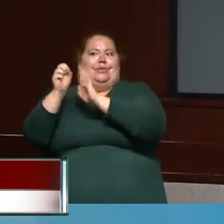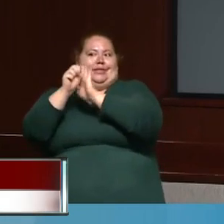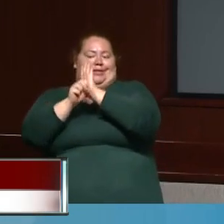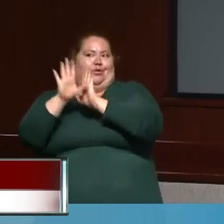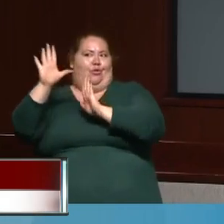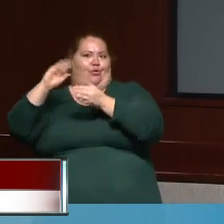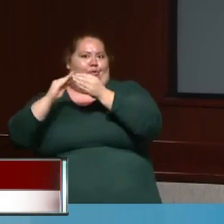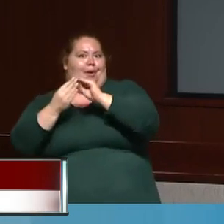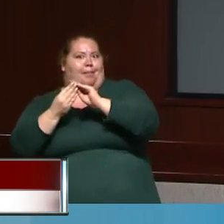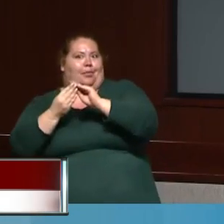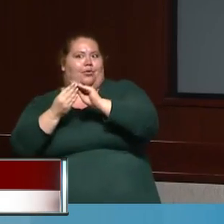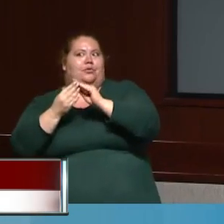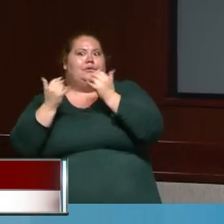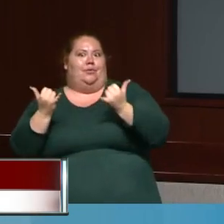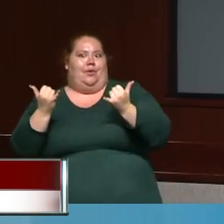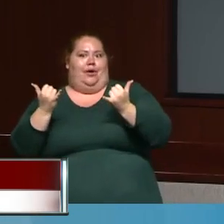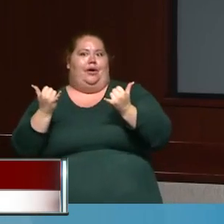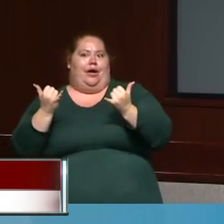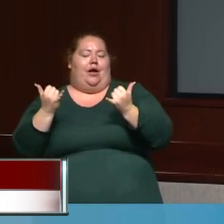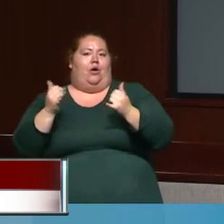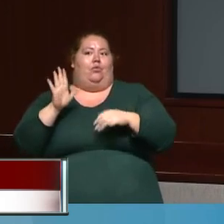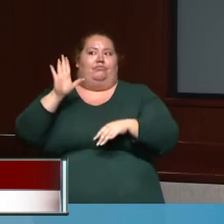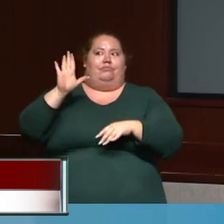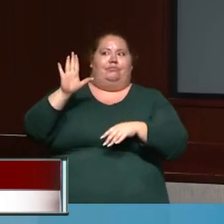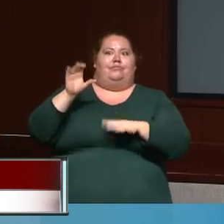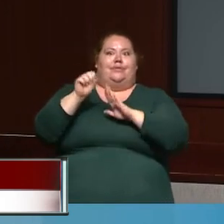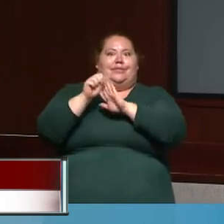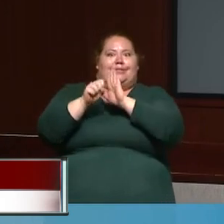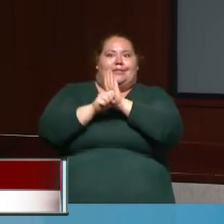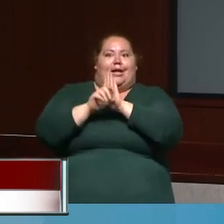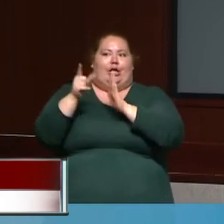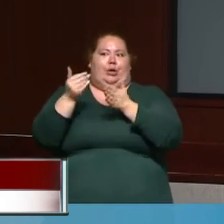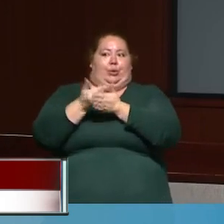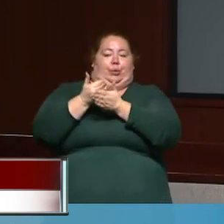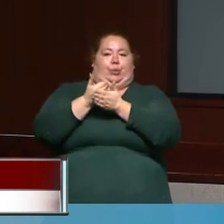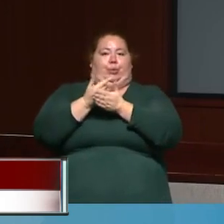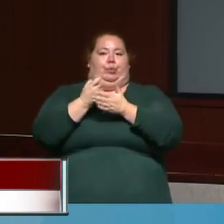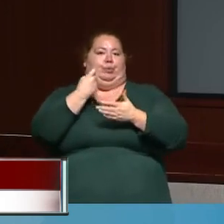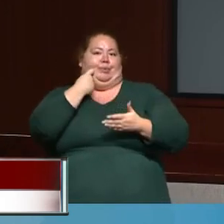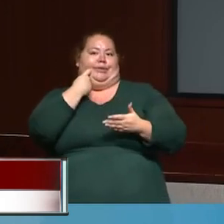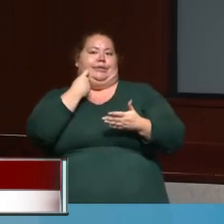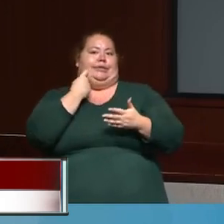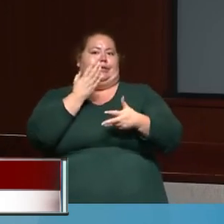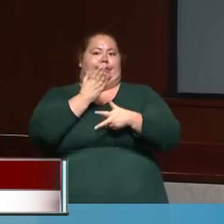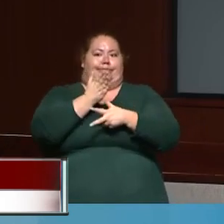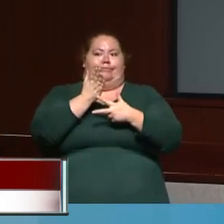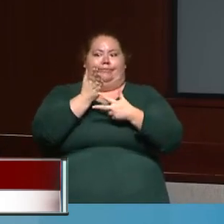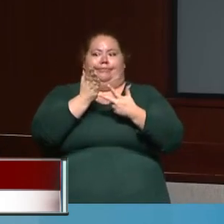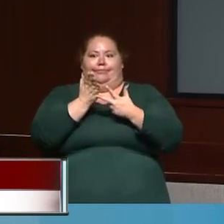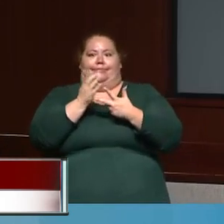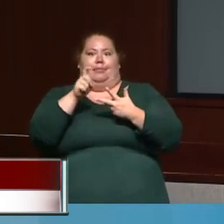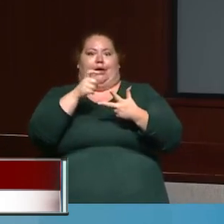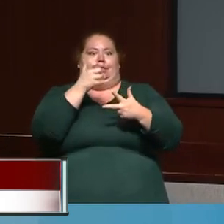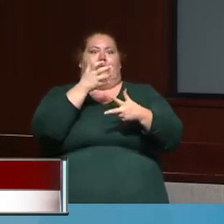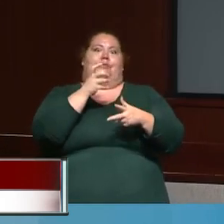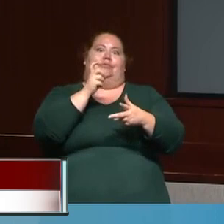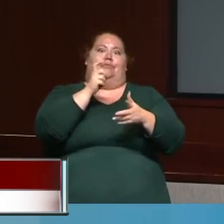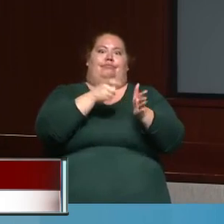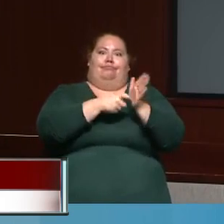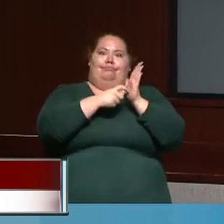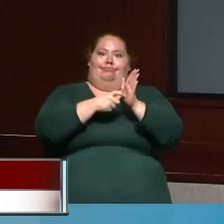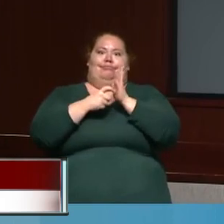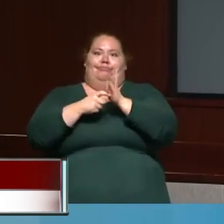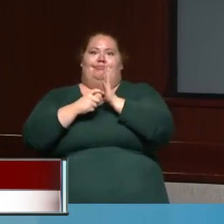rate numbers, and we are meeting the state's newly most recent announced metric of the